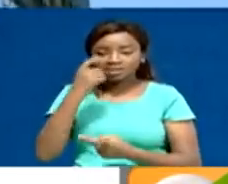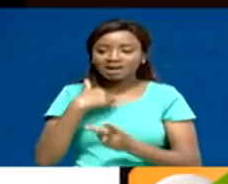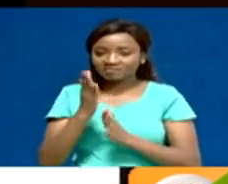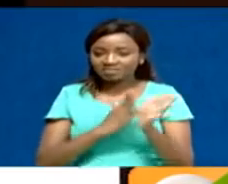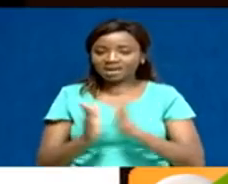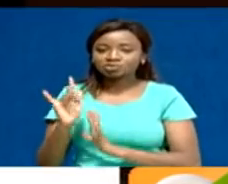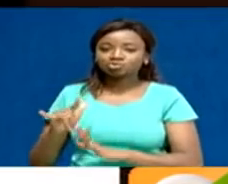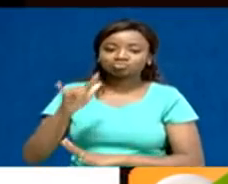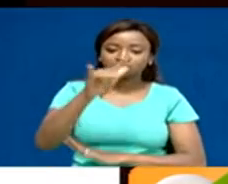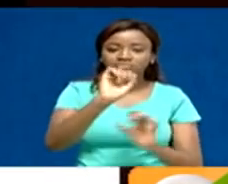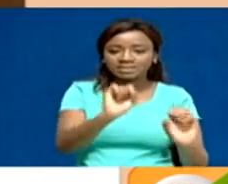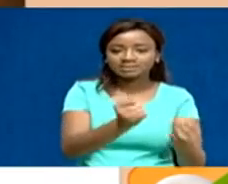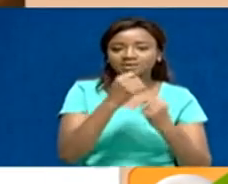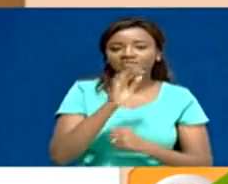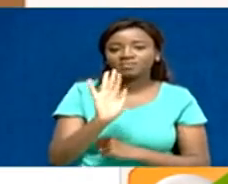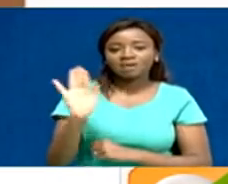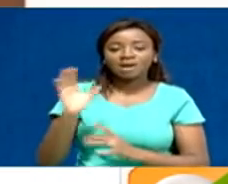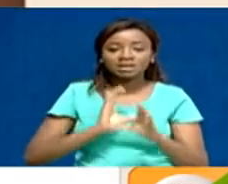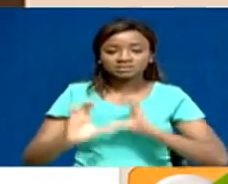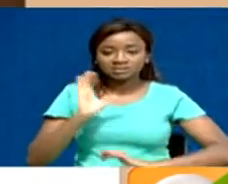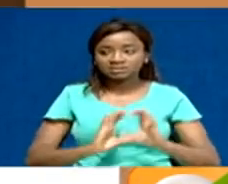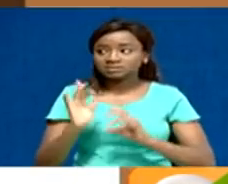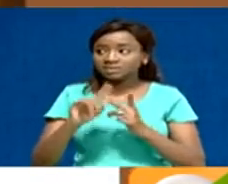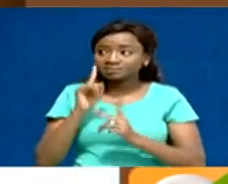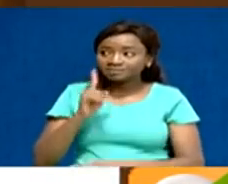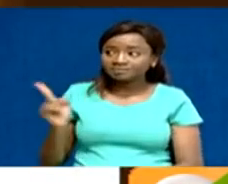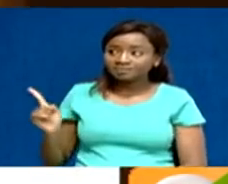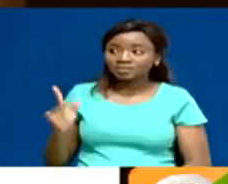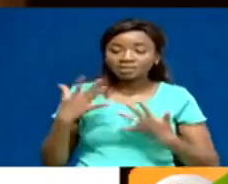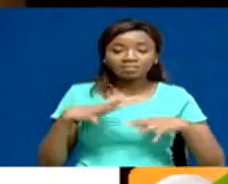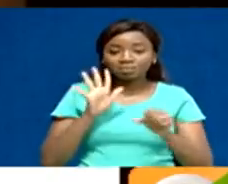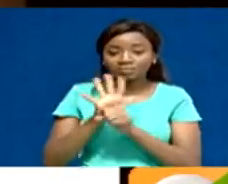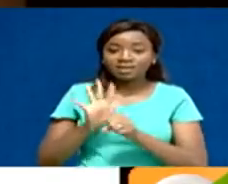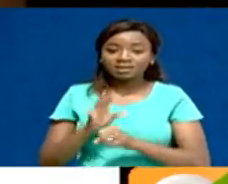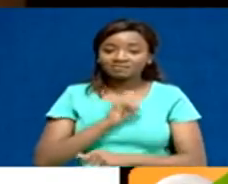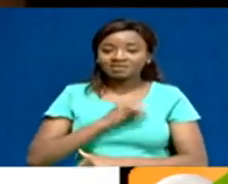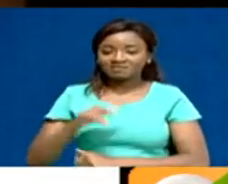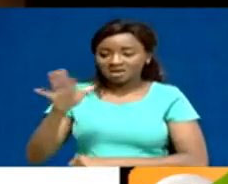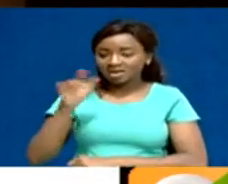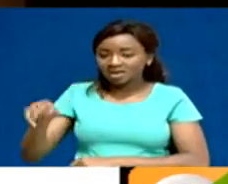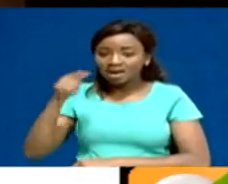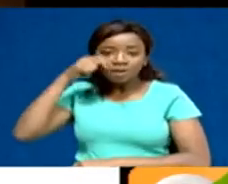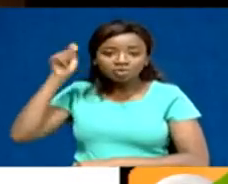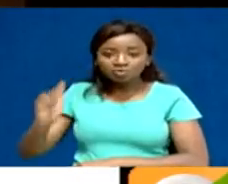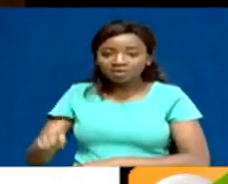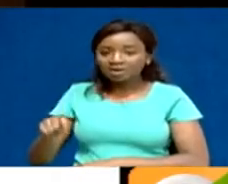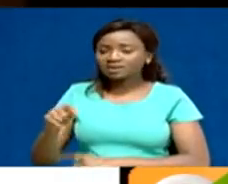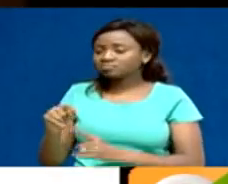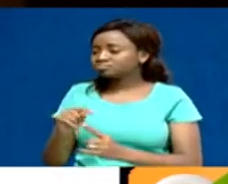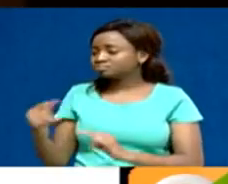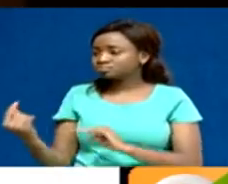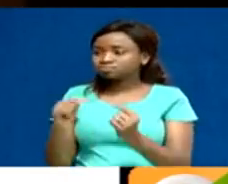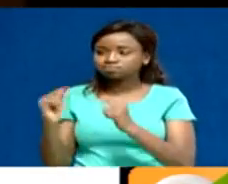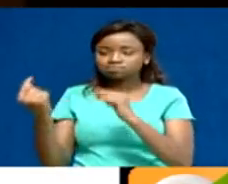to do so. This is the situation thousands are trying to escape. This video showing the night of terror